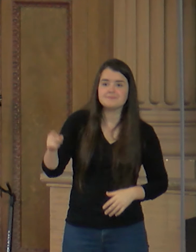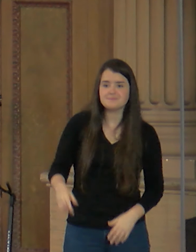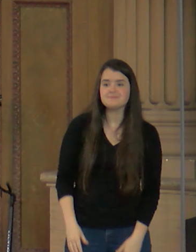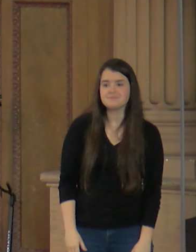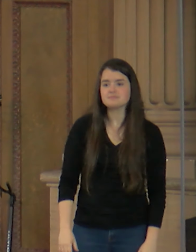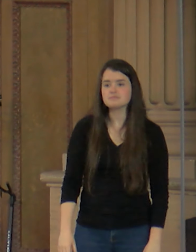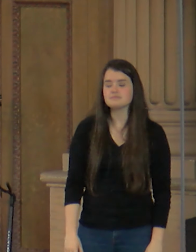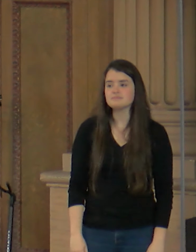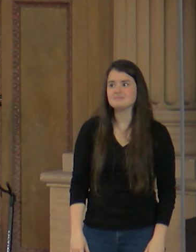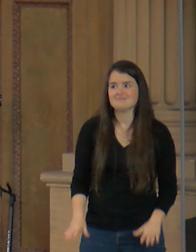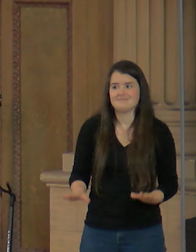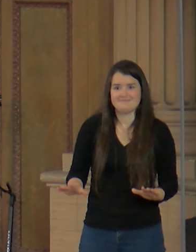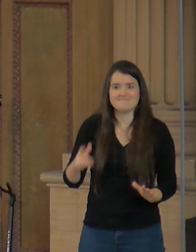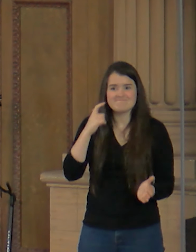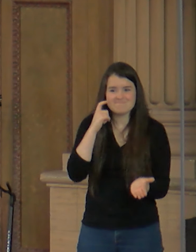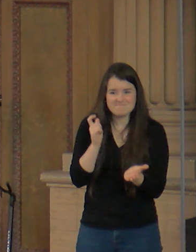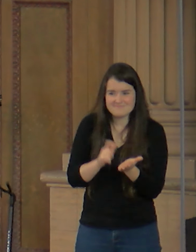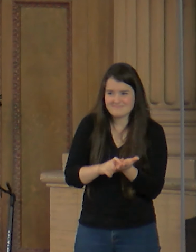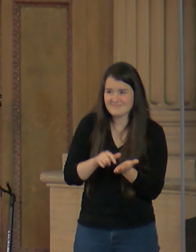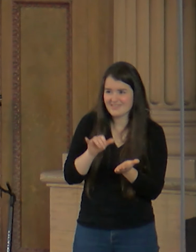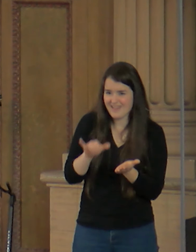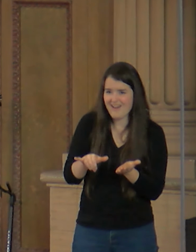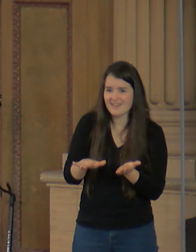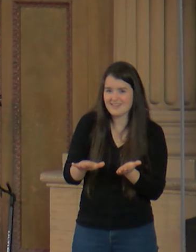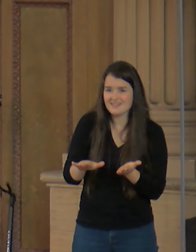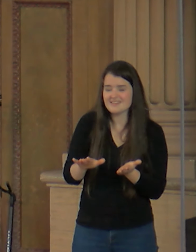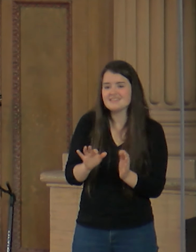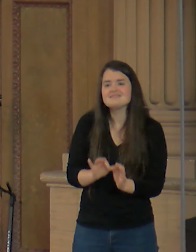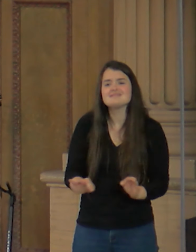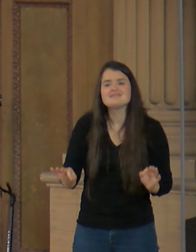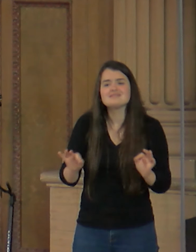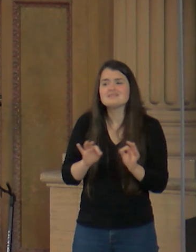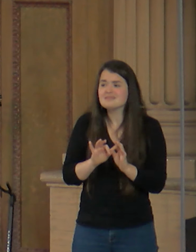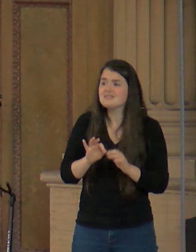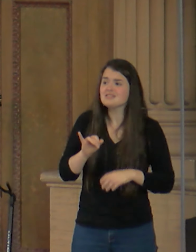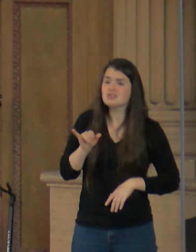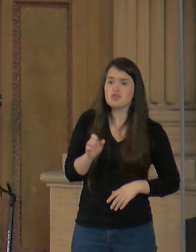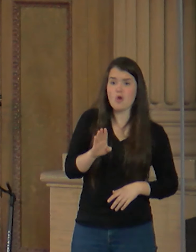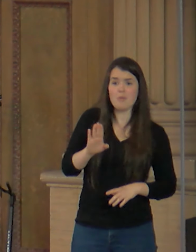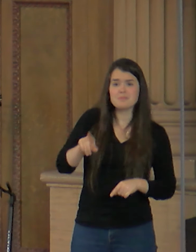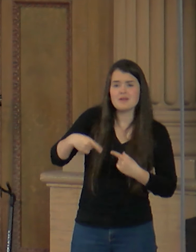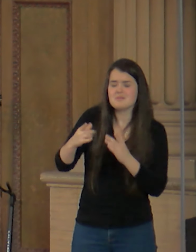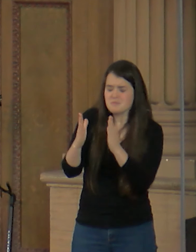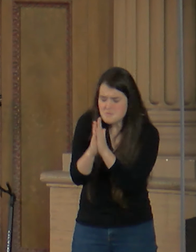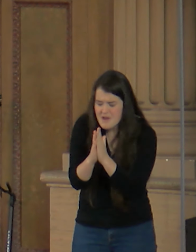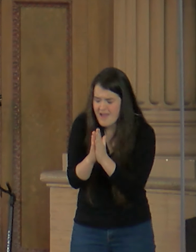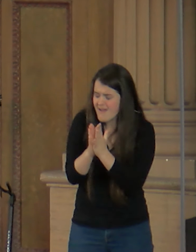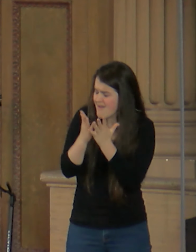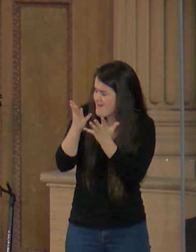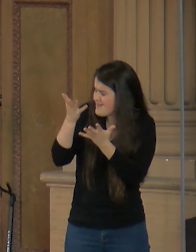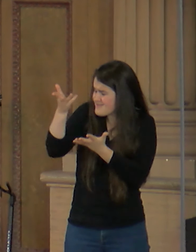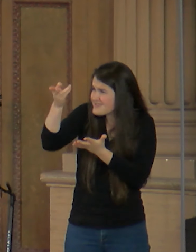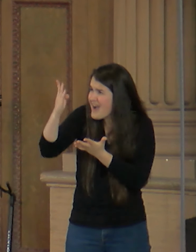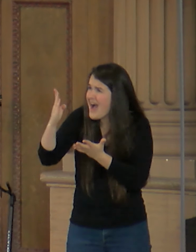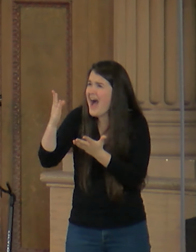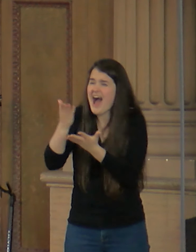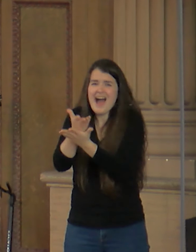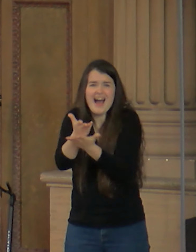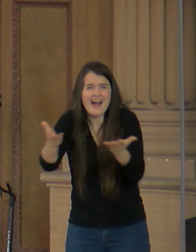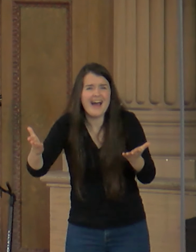So pause there for a second and take that in. I mean, Job has been praying and sharing some serious accusations about God and the way that he runs this